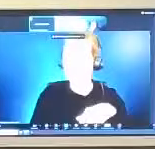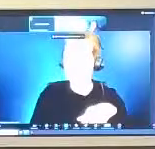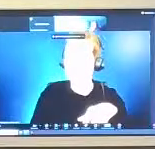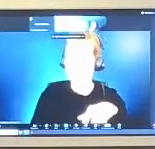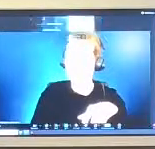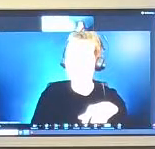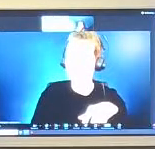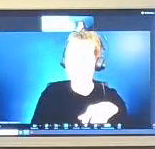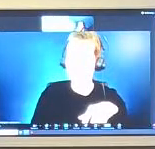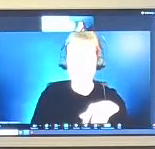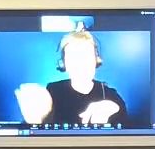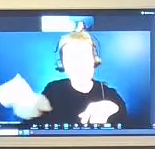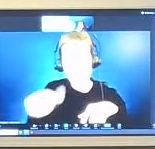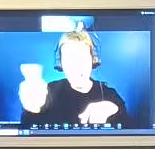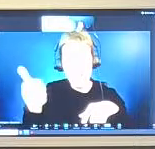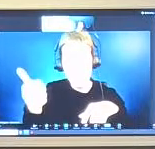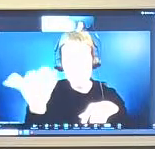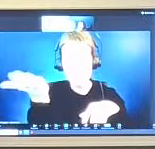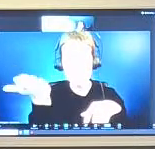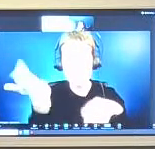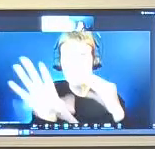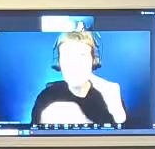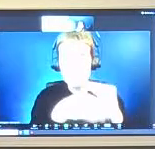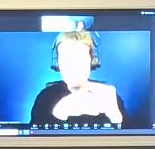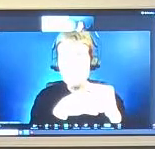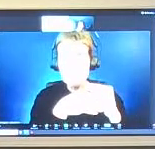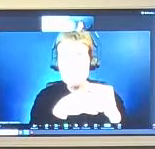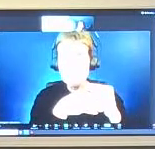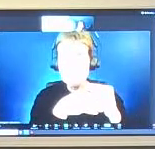anybody else have anything?